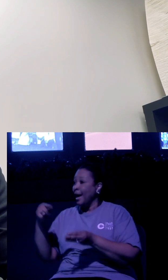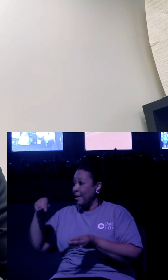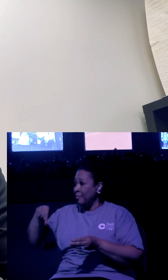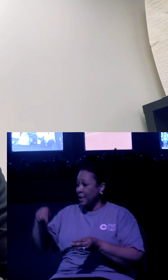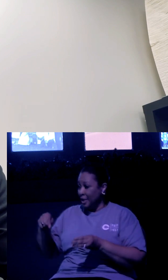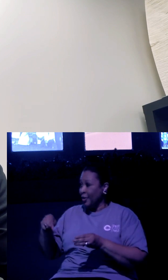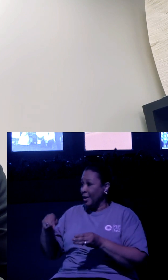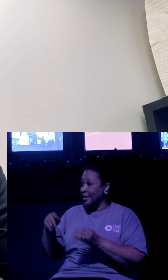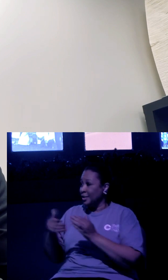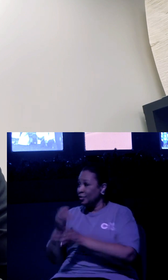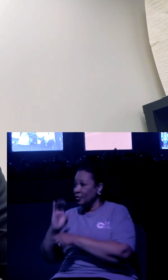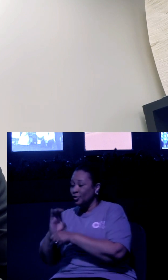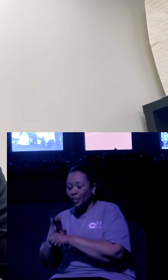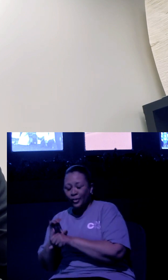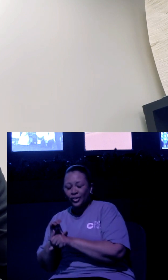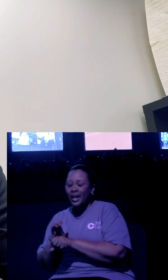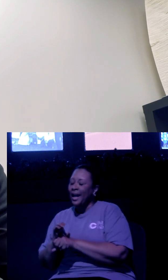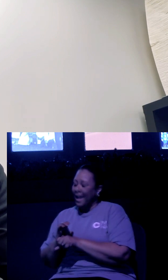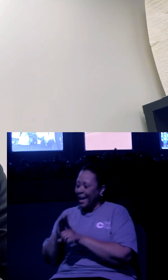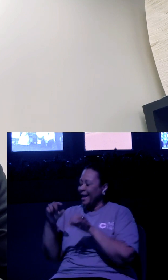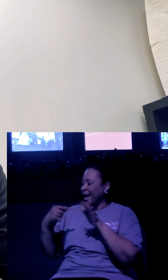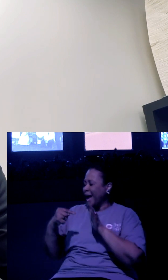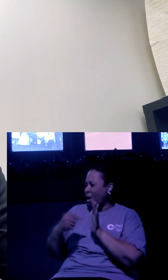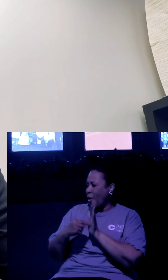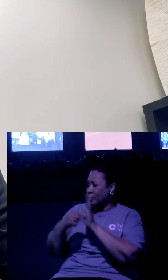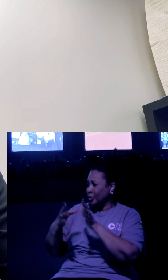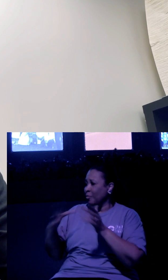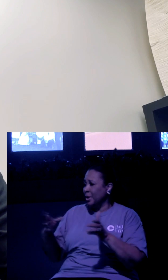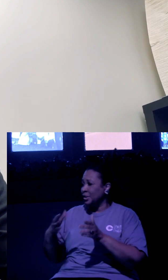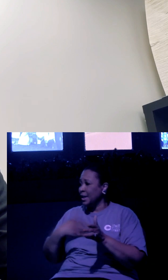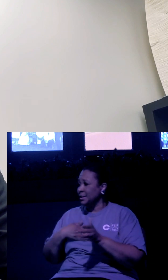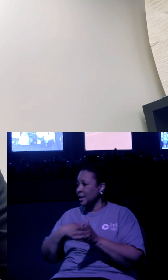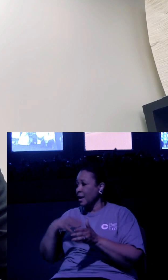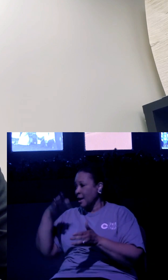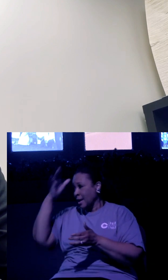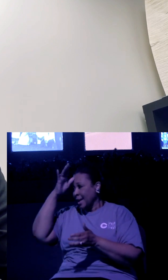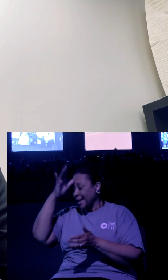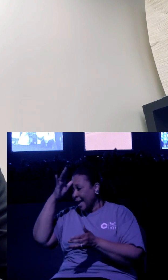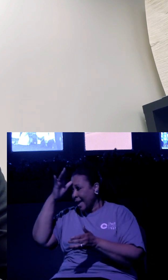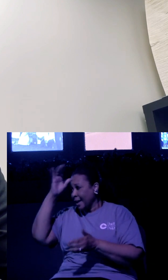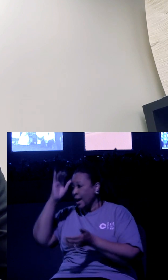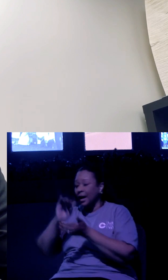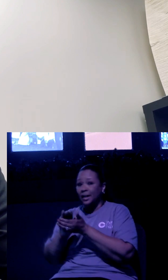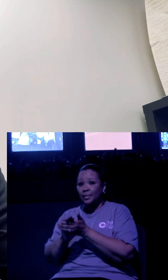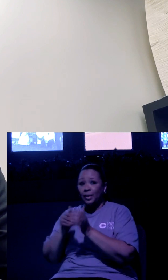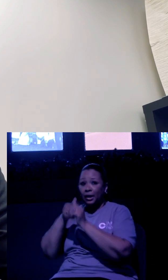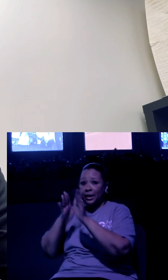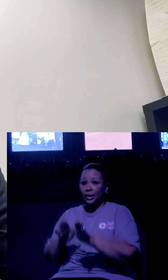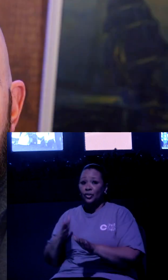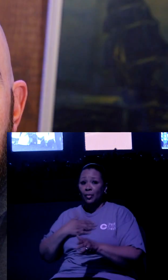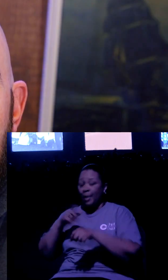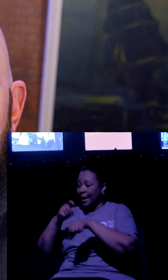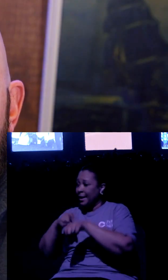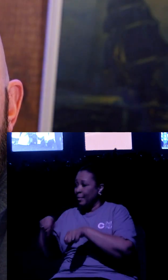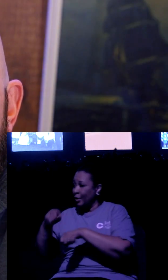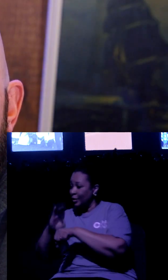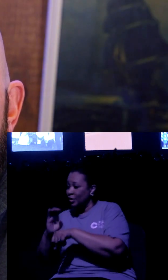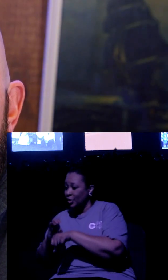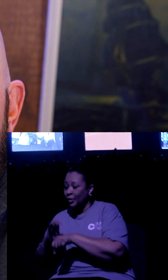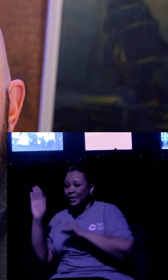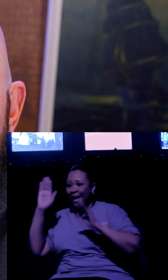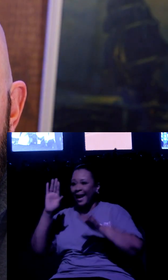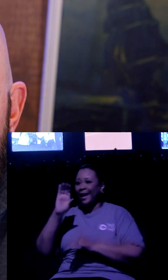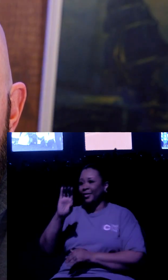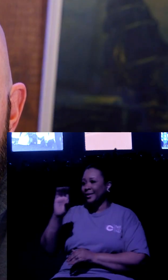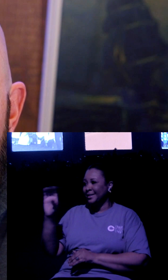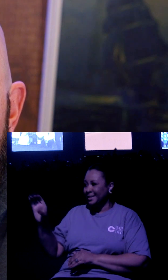and I attribute so much of who I am as a dad, who I am as a husband, who I am as a leader to my time at Community. Hey, 3C,